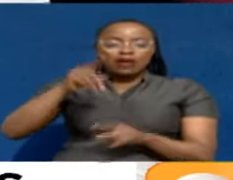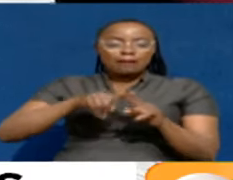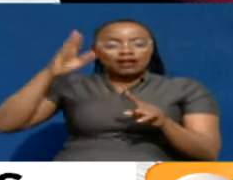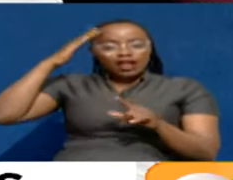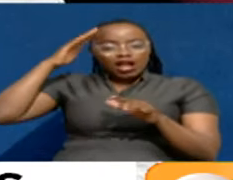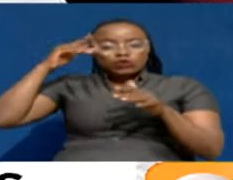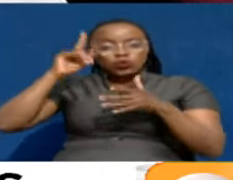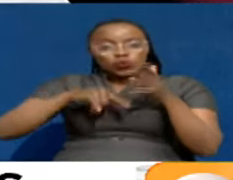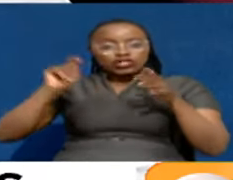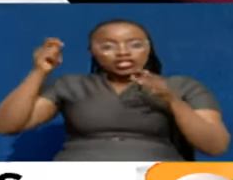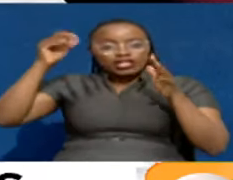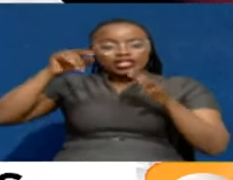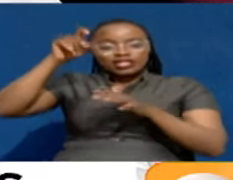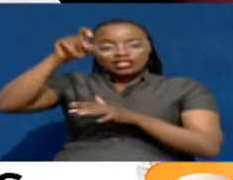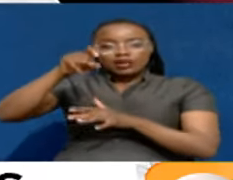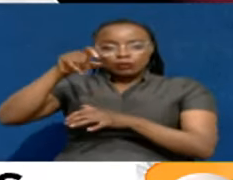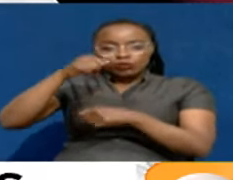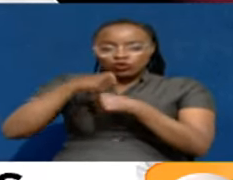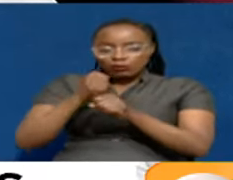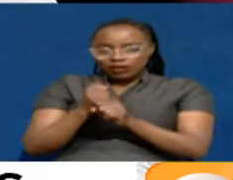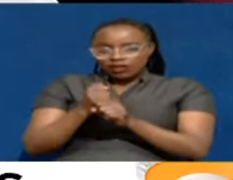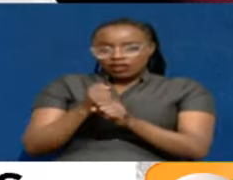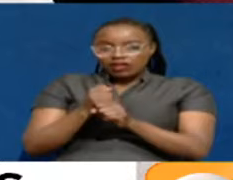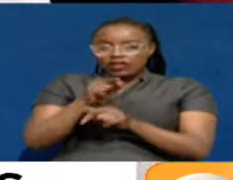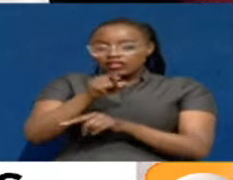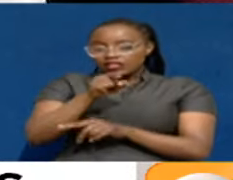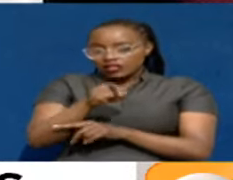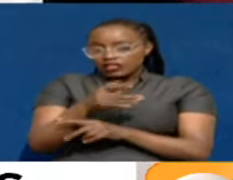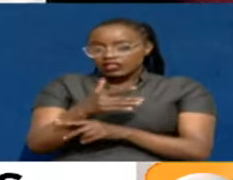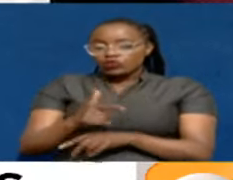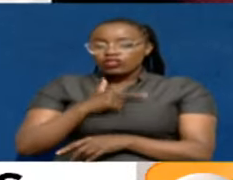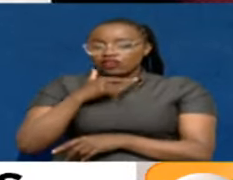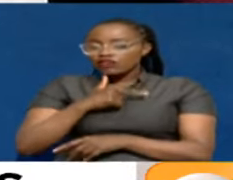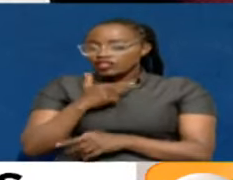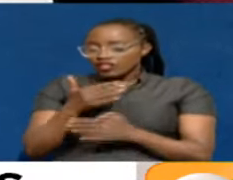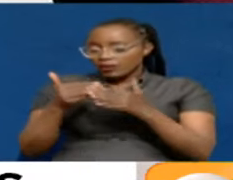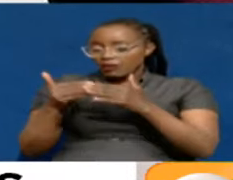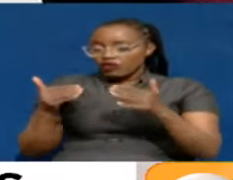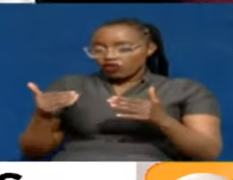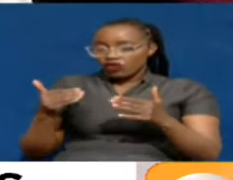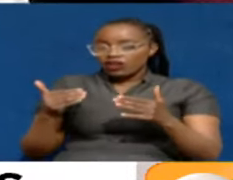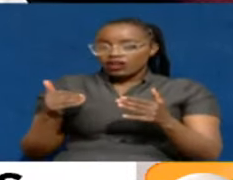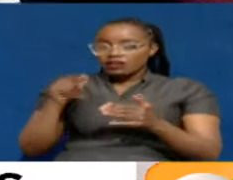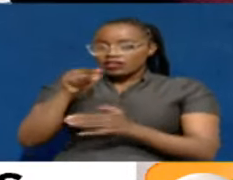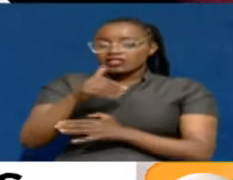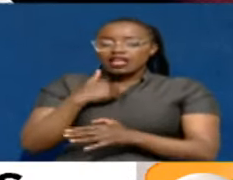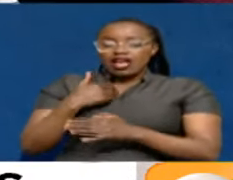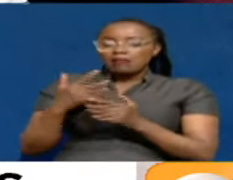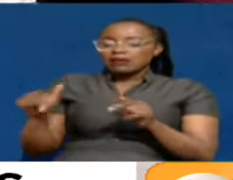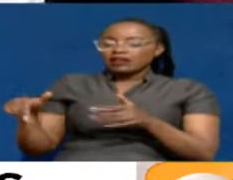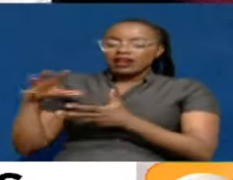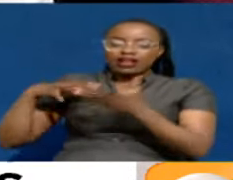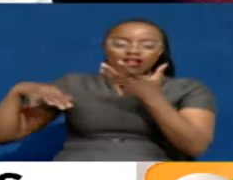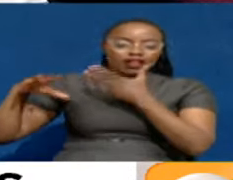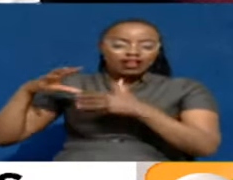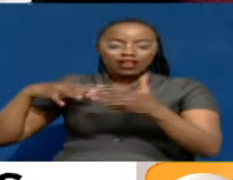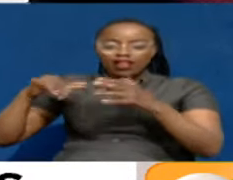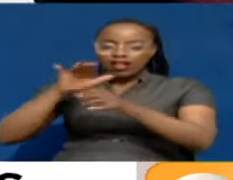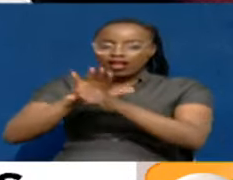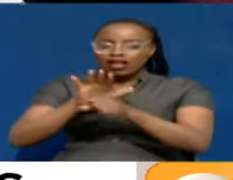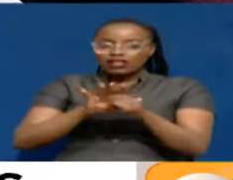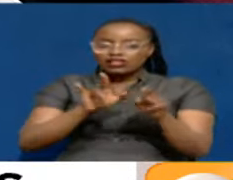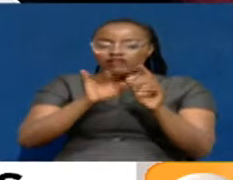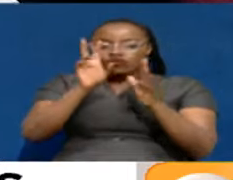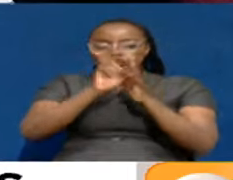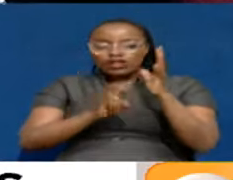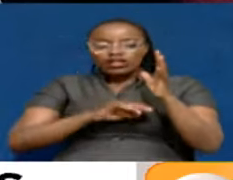what Kenyans should make of the prelude to this visit. It has been quite controversial. We